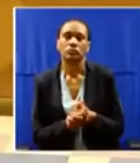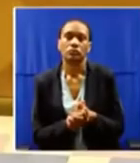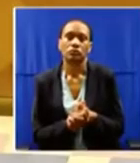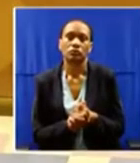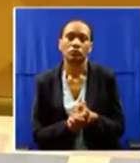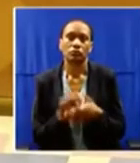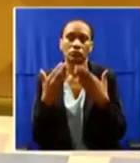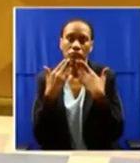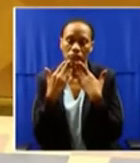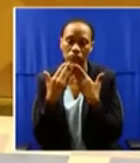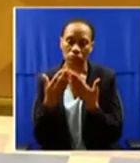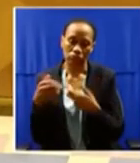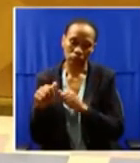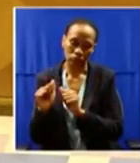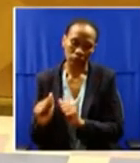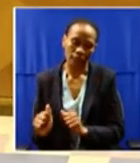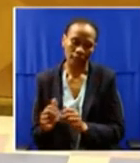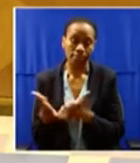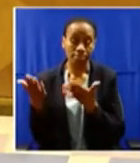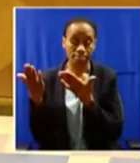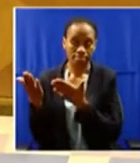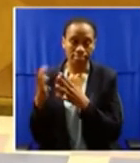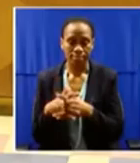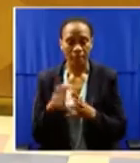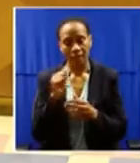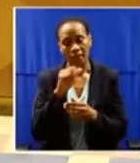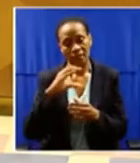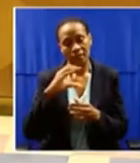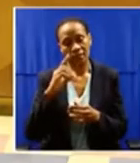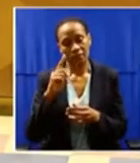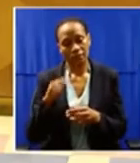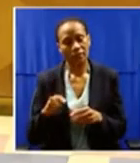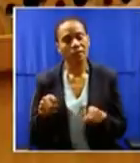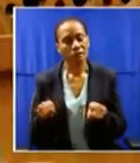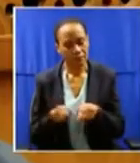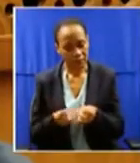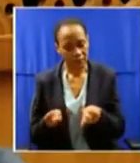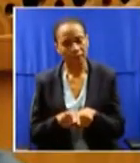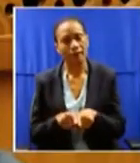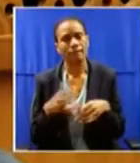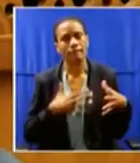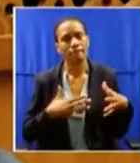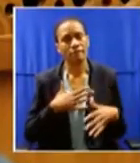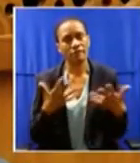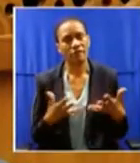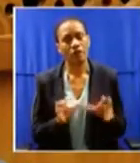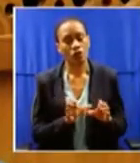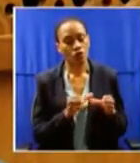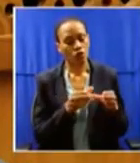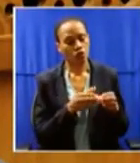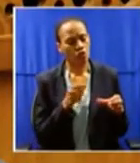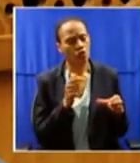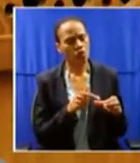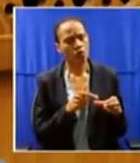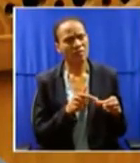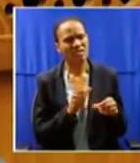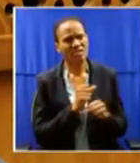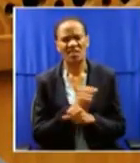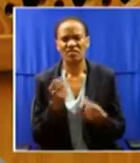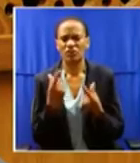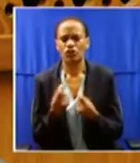Thank you, House Chair. House Chair, the ACDP shares the concerns about the committee not holding public hearings,